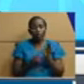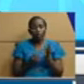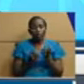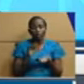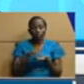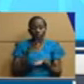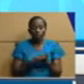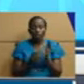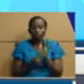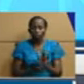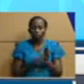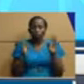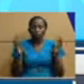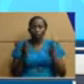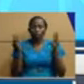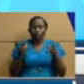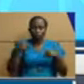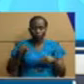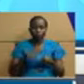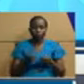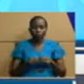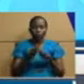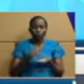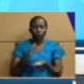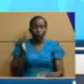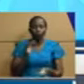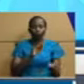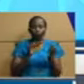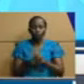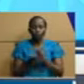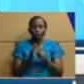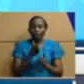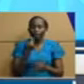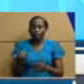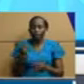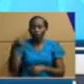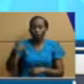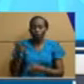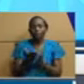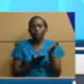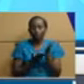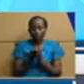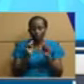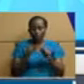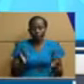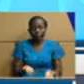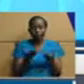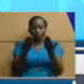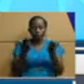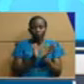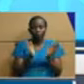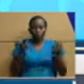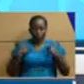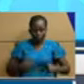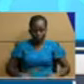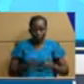that welfare policies that provide more generous transfers and better quality services are likely to improve public health and